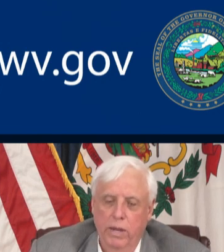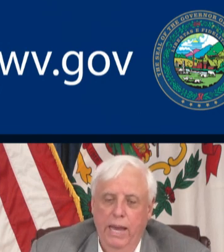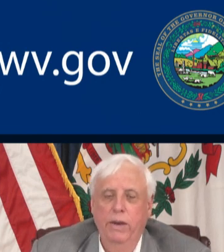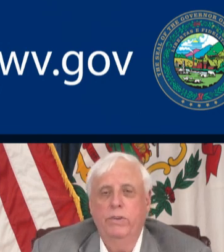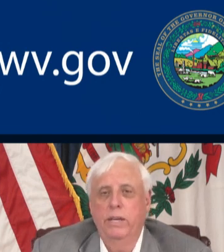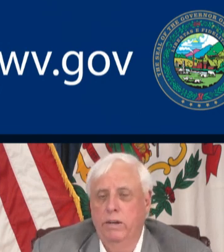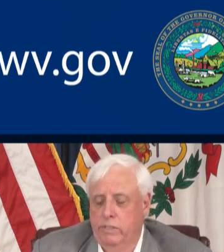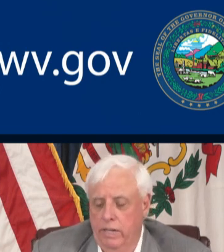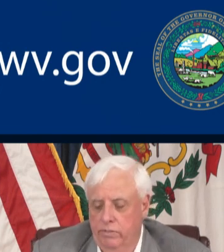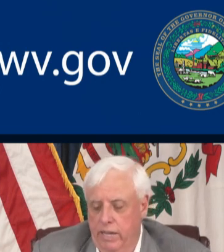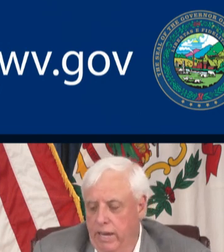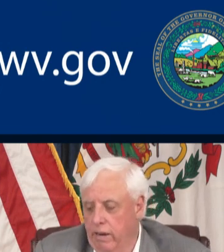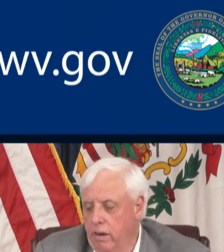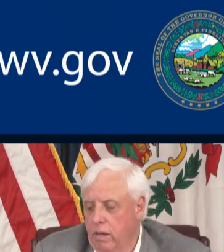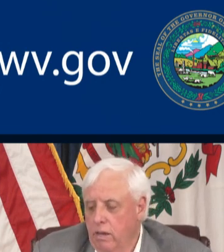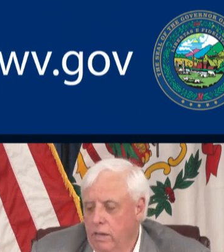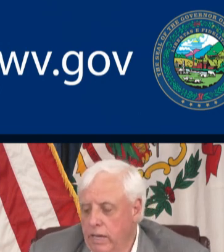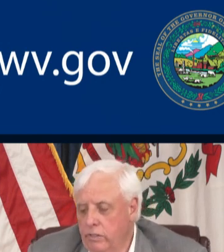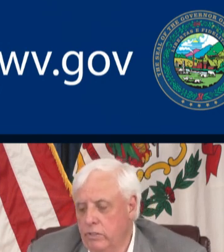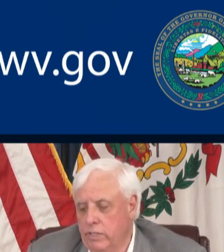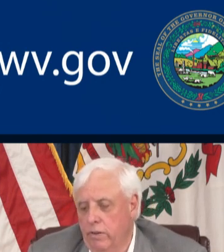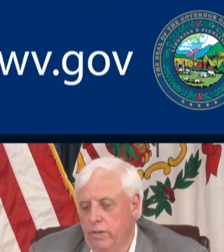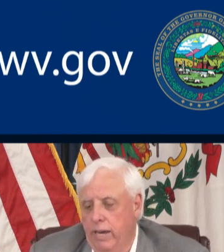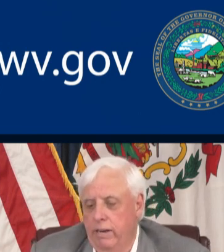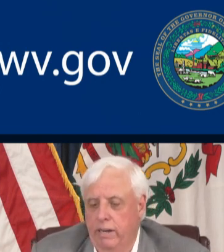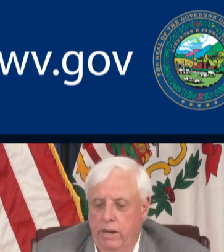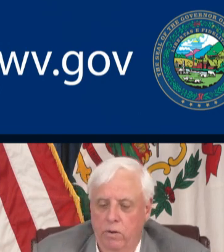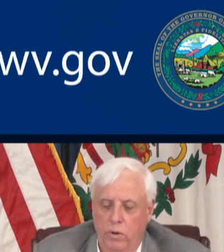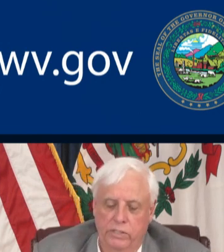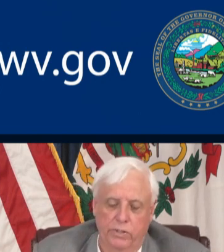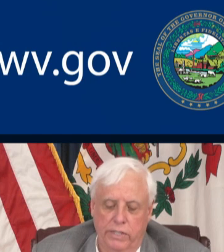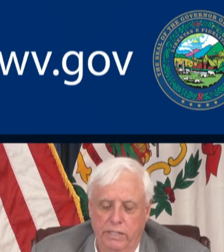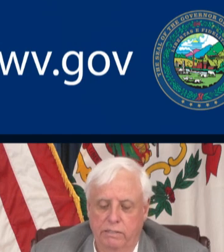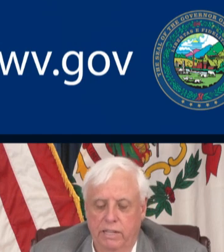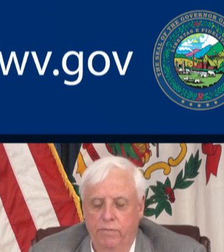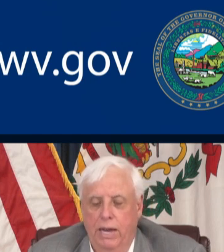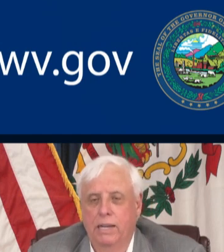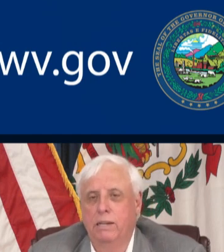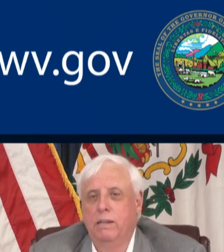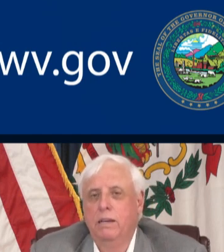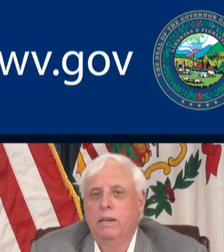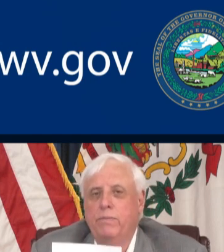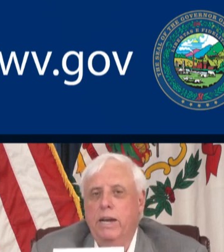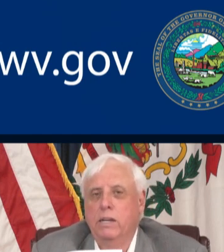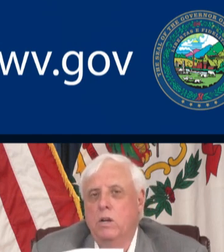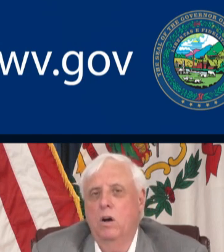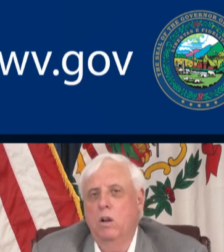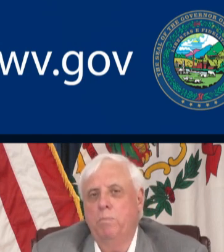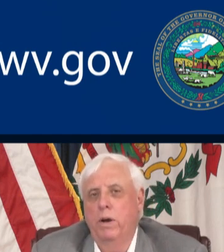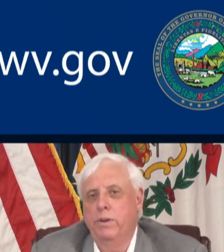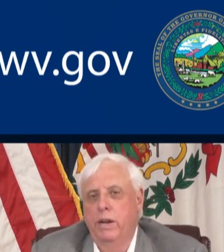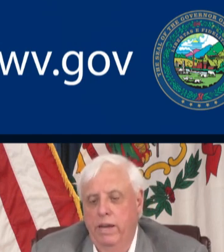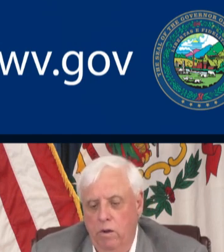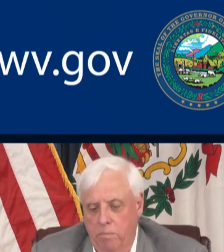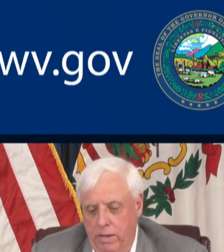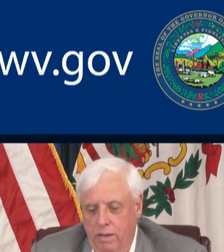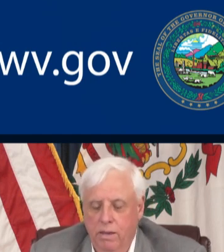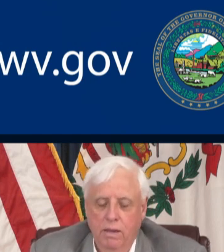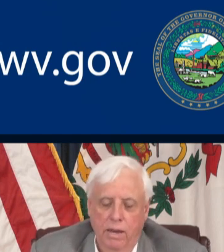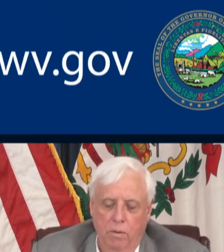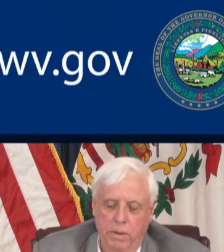We have to get ourselves counted. Get yourself counted. And West Virginians, if I can call upon you to